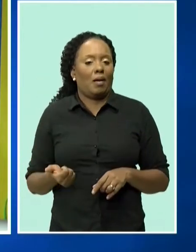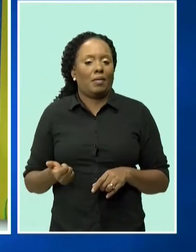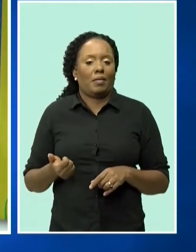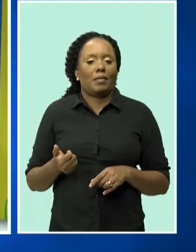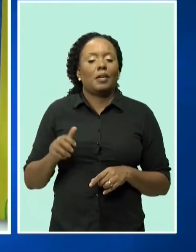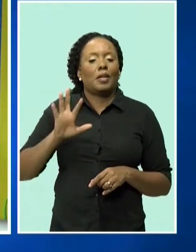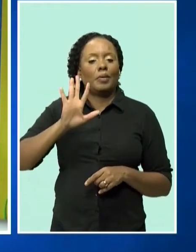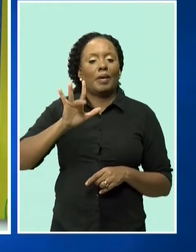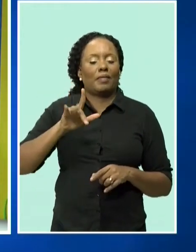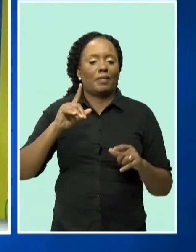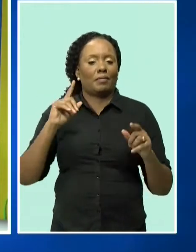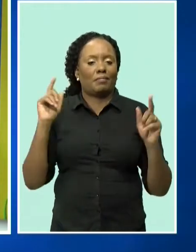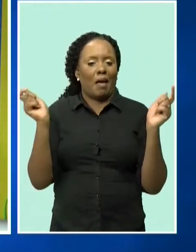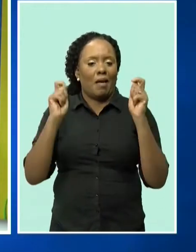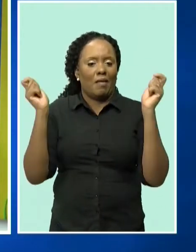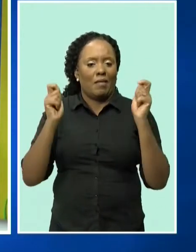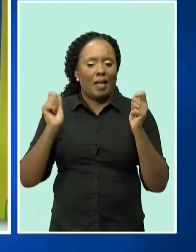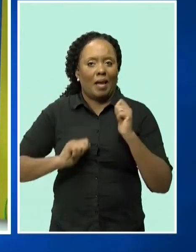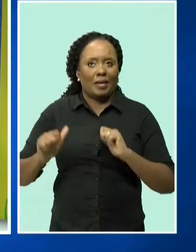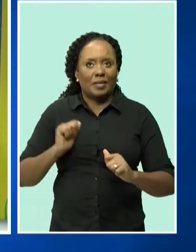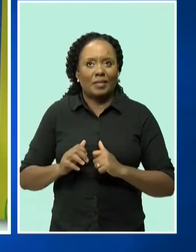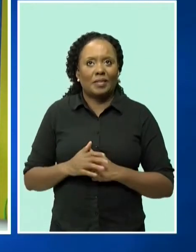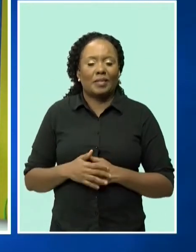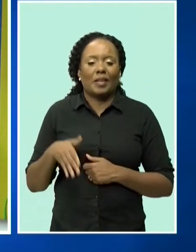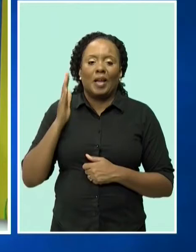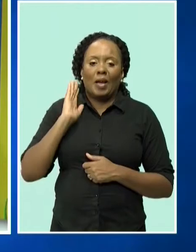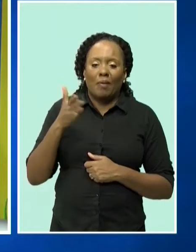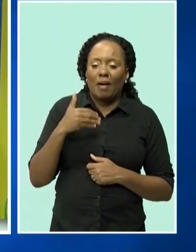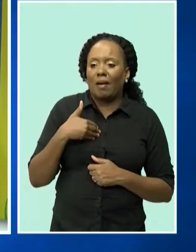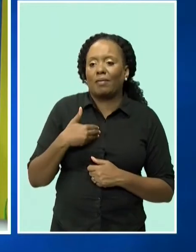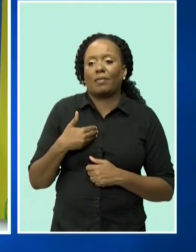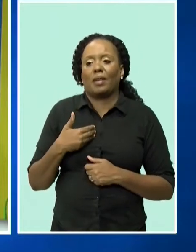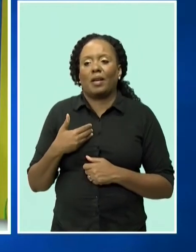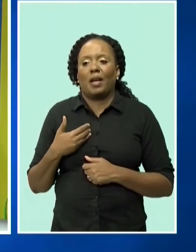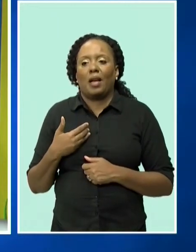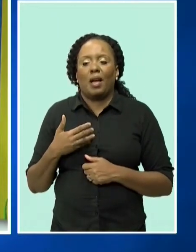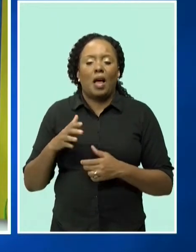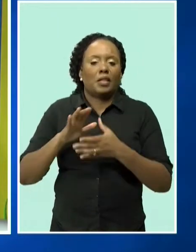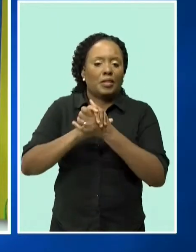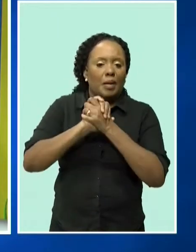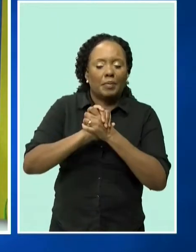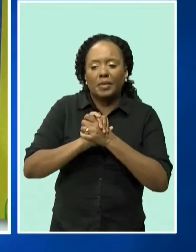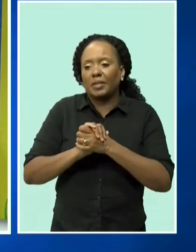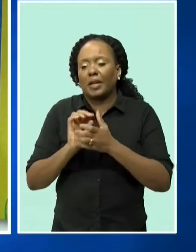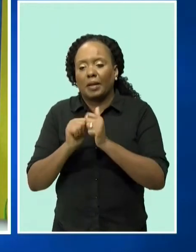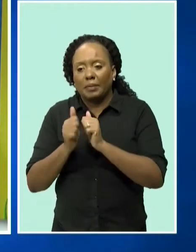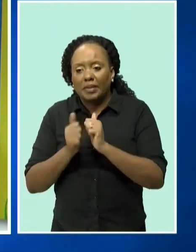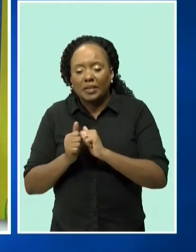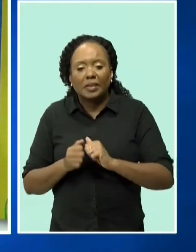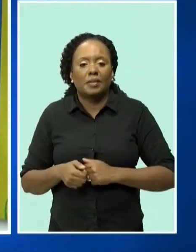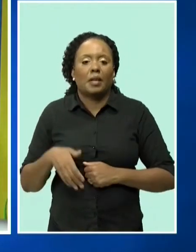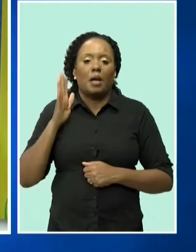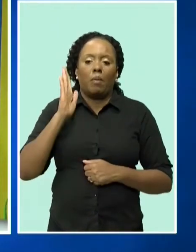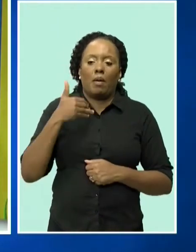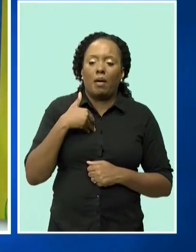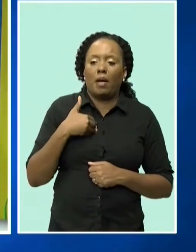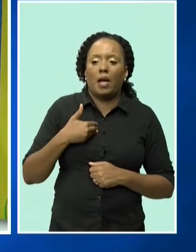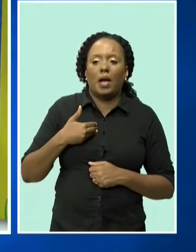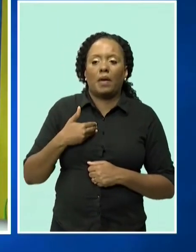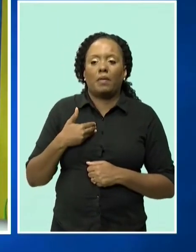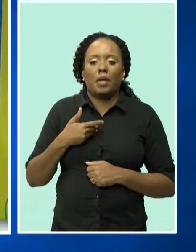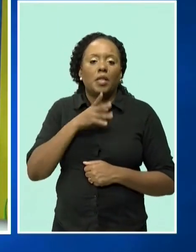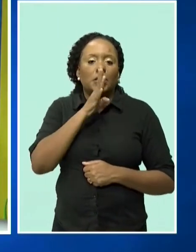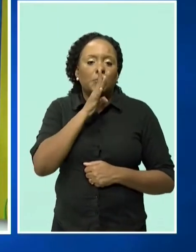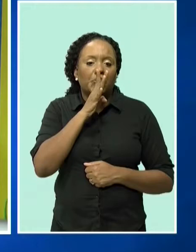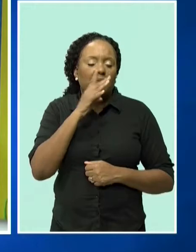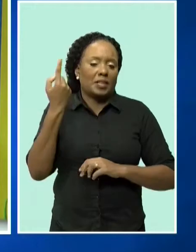25th anniversary activities, the Rivaldo Leacock Championship in December, our speech day, recognizing previous retirees and notable